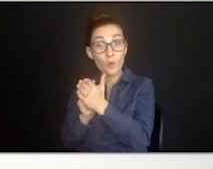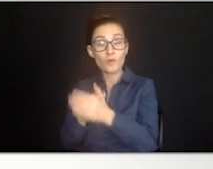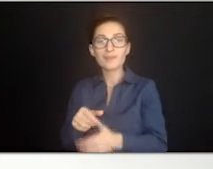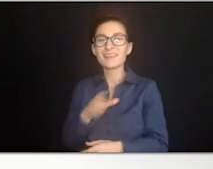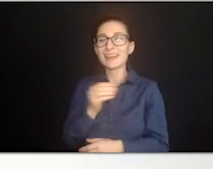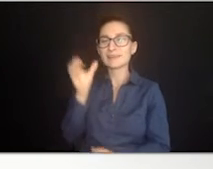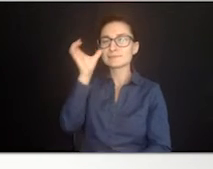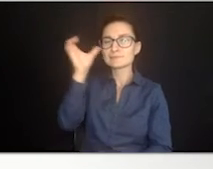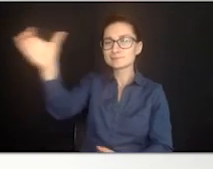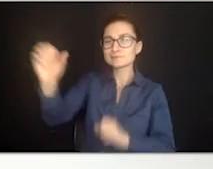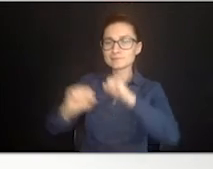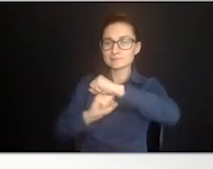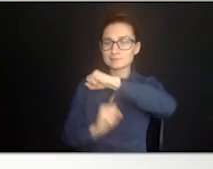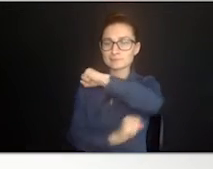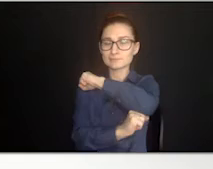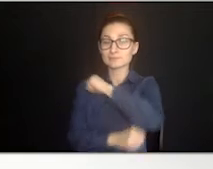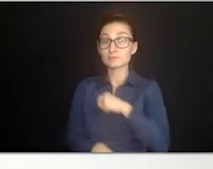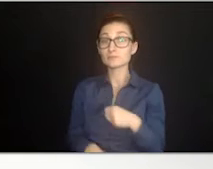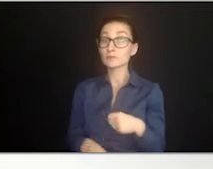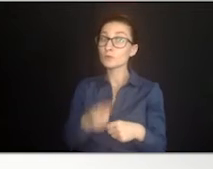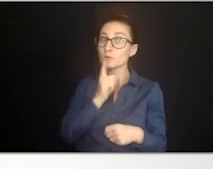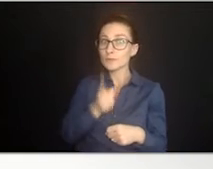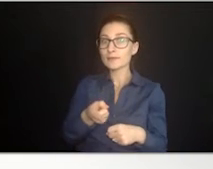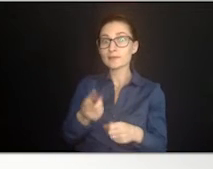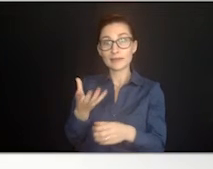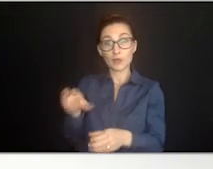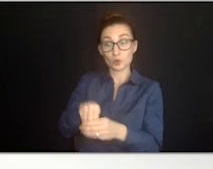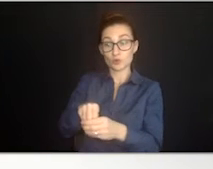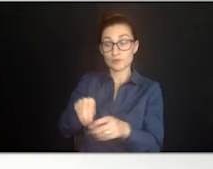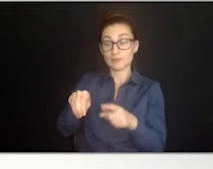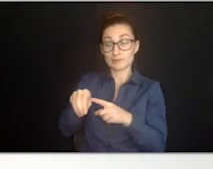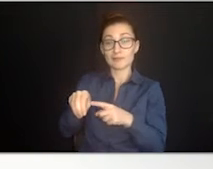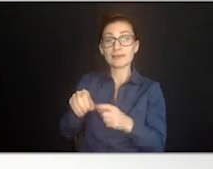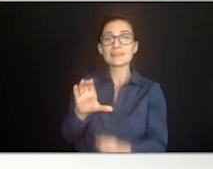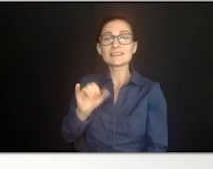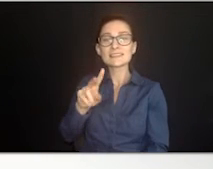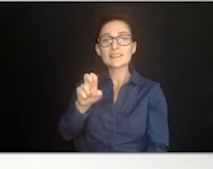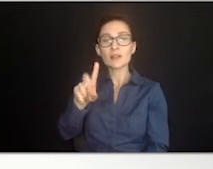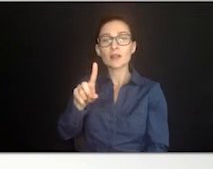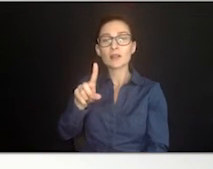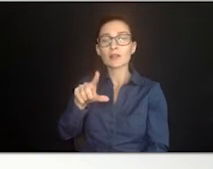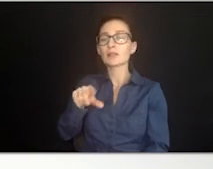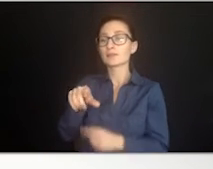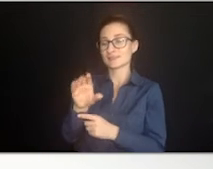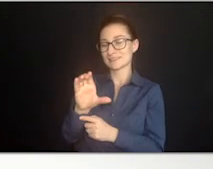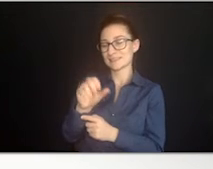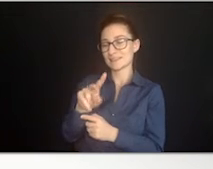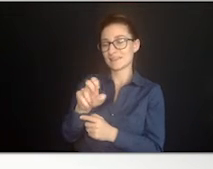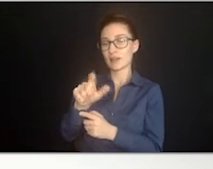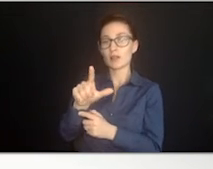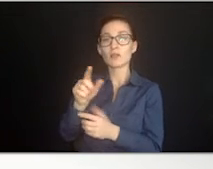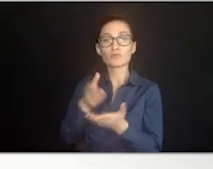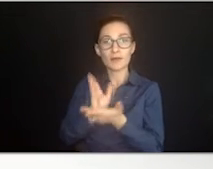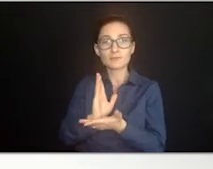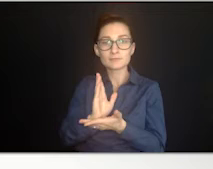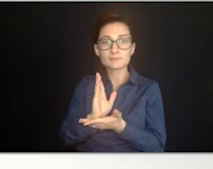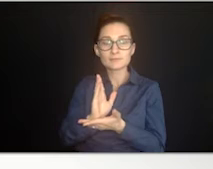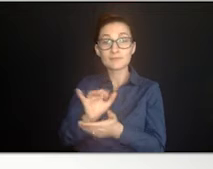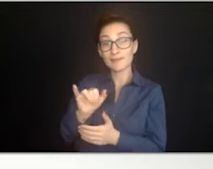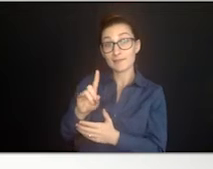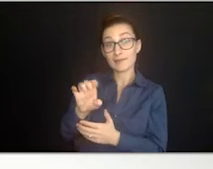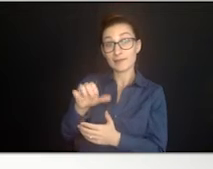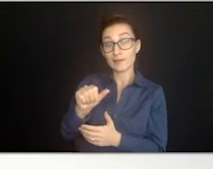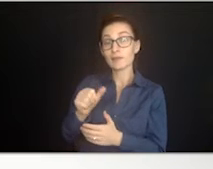conceptual framework, because inclusion is a civil right. So it started, the whole IDEA